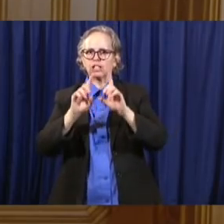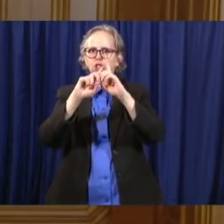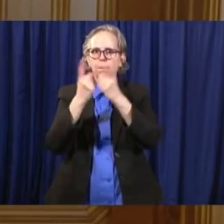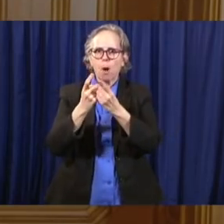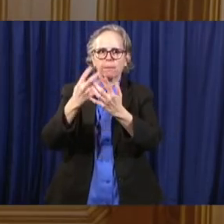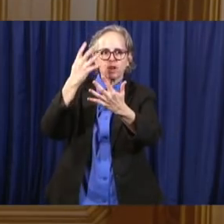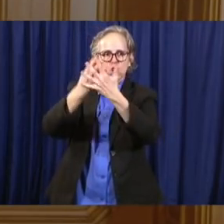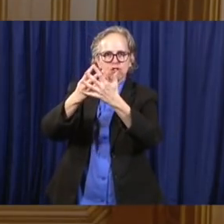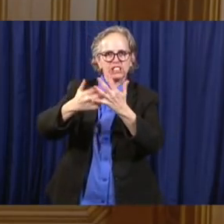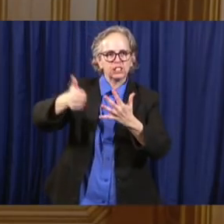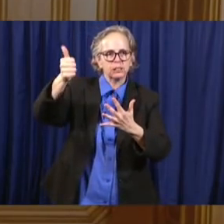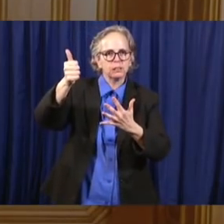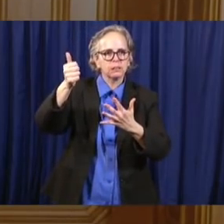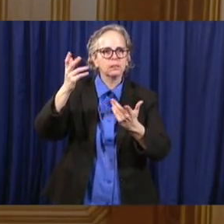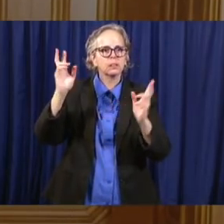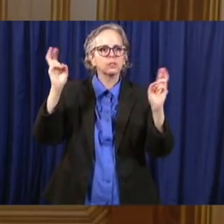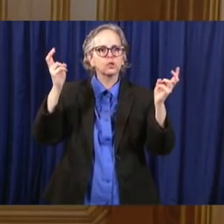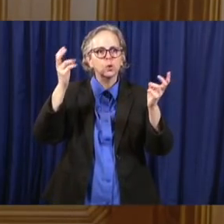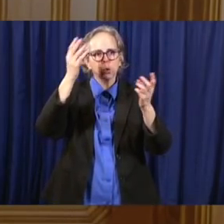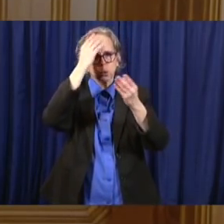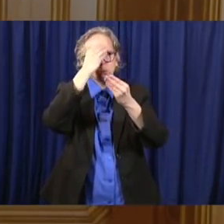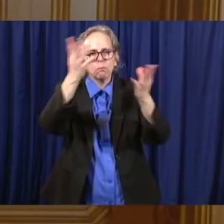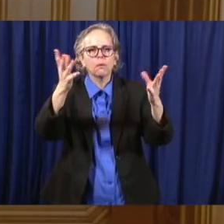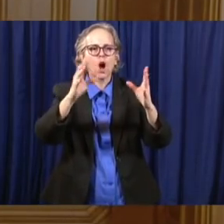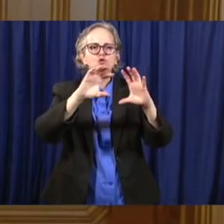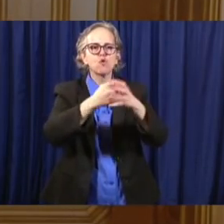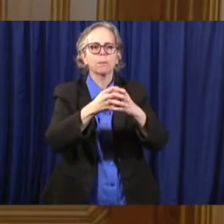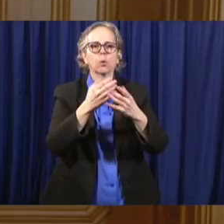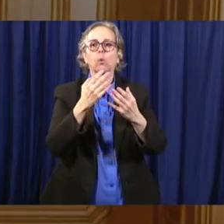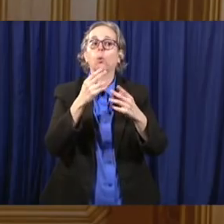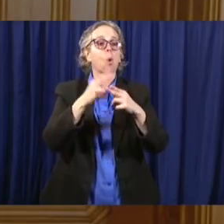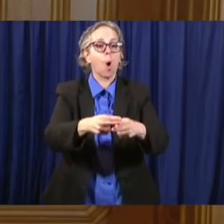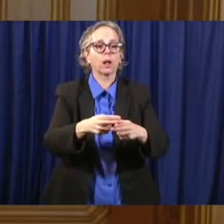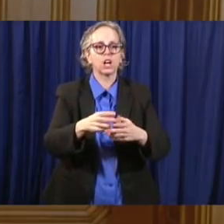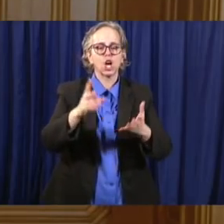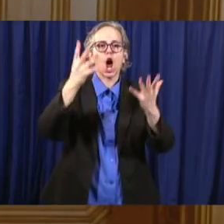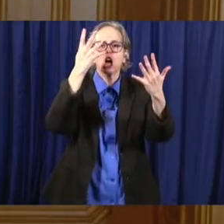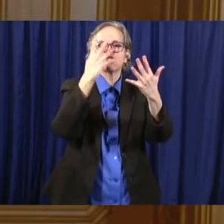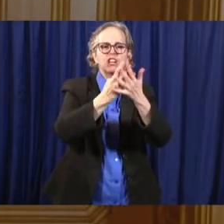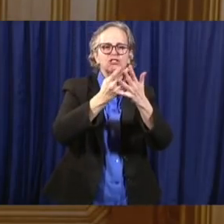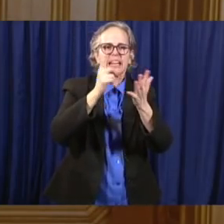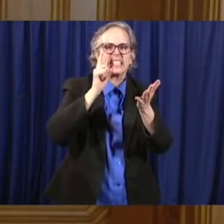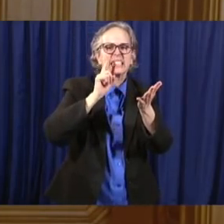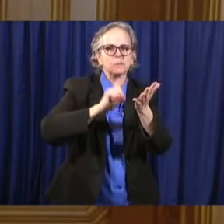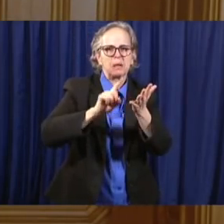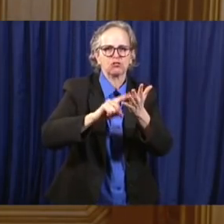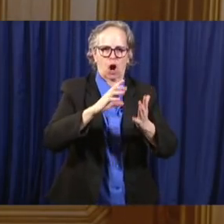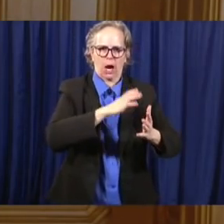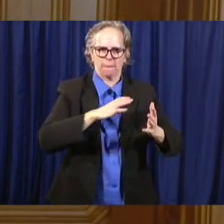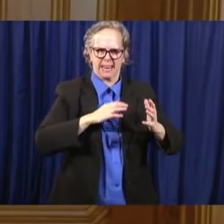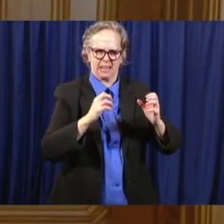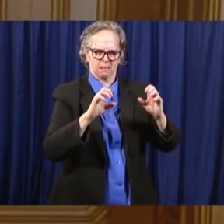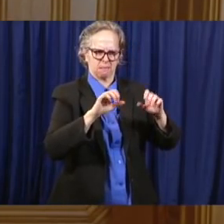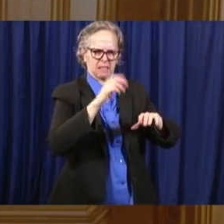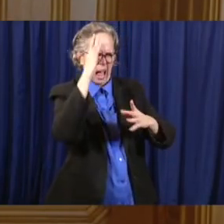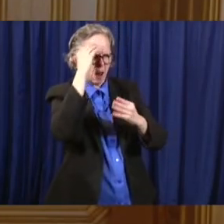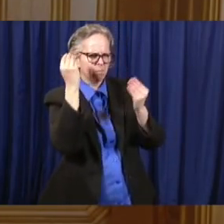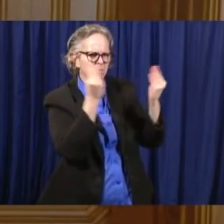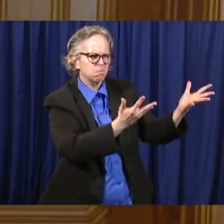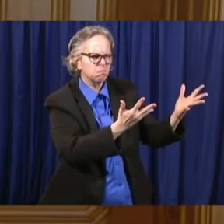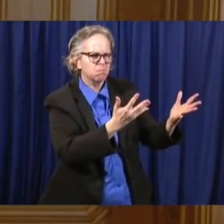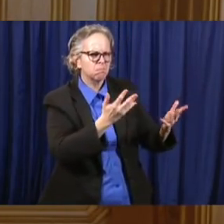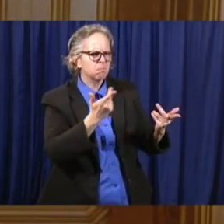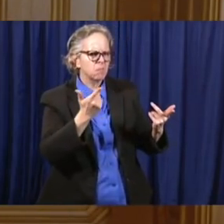Correction Institution Inspection Committee of an overcrowding emergency and recommend that certain inmates be